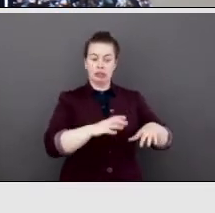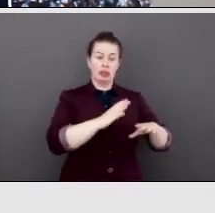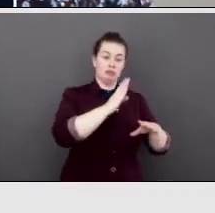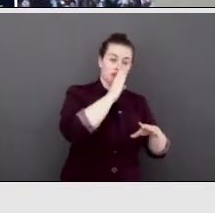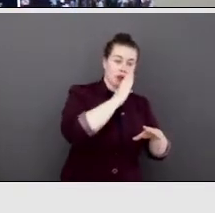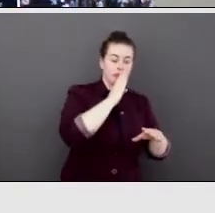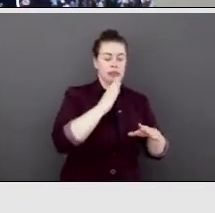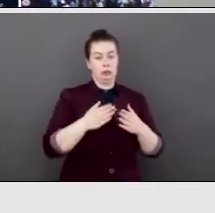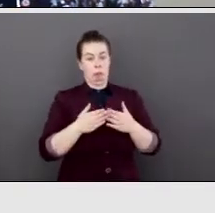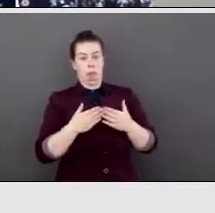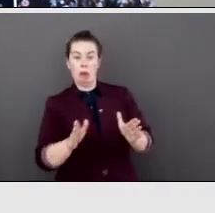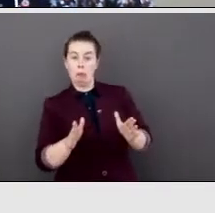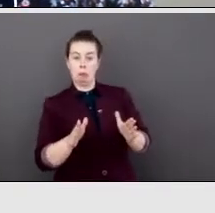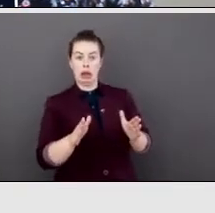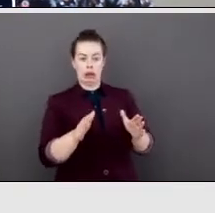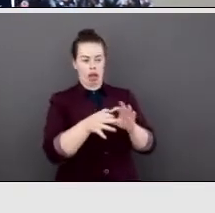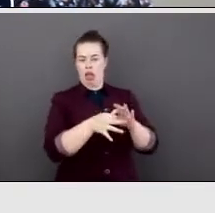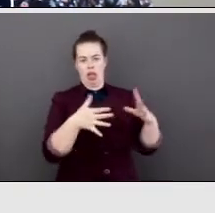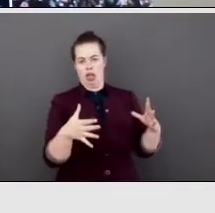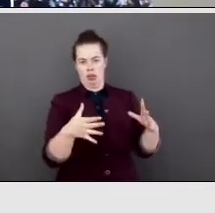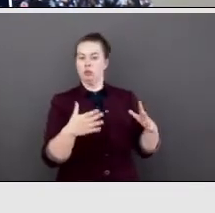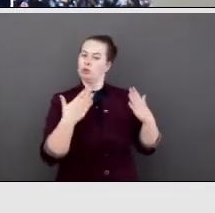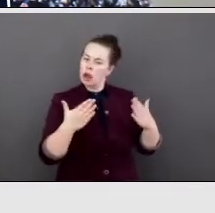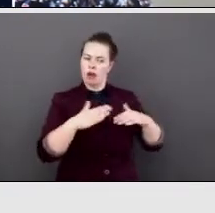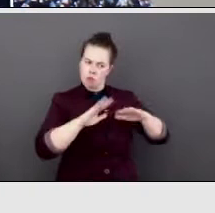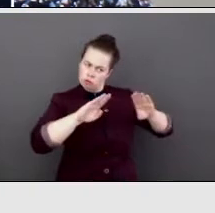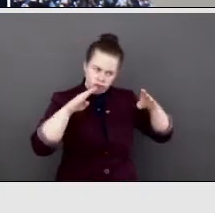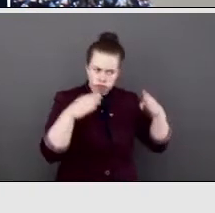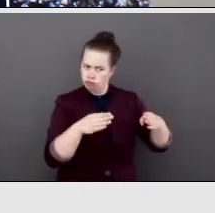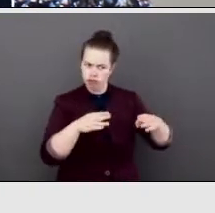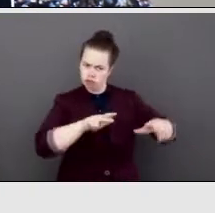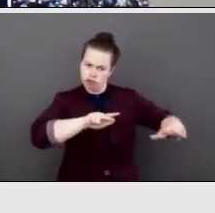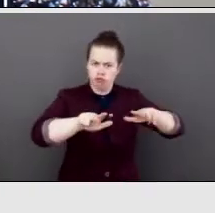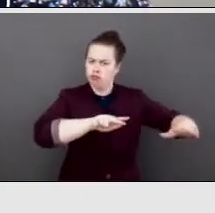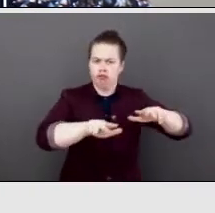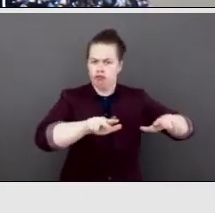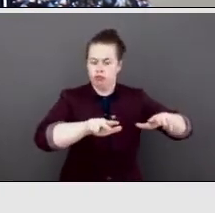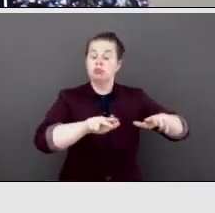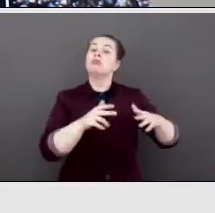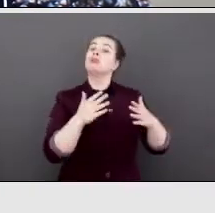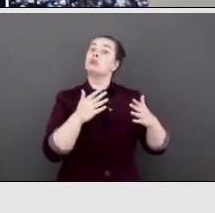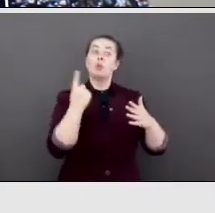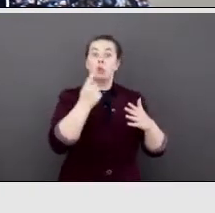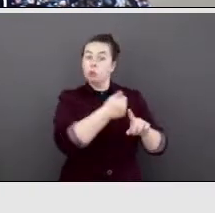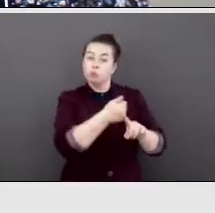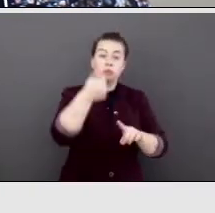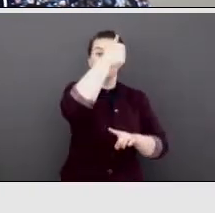sector. Today, Cyprus has a general healthcare system, and the overall responsibility